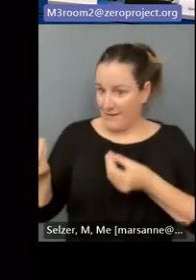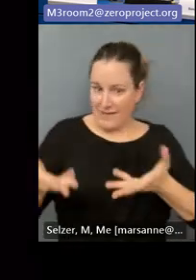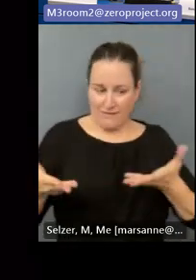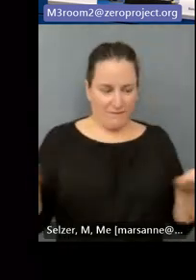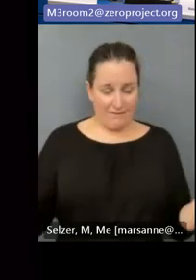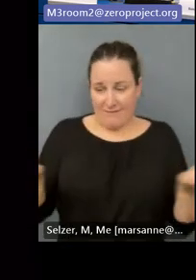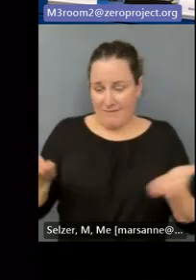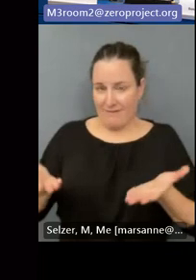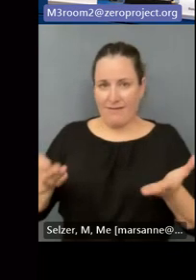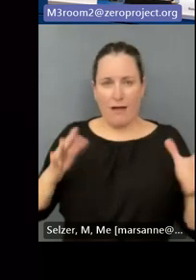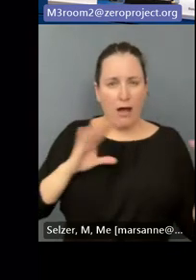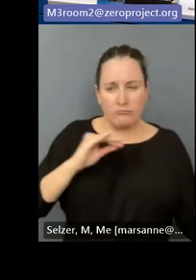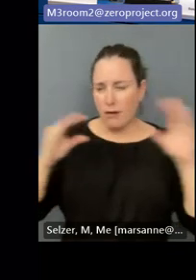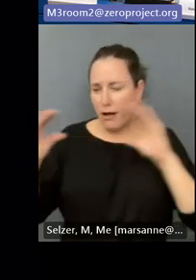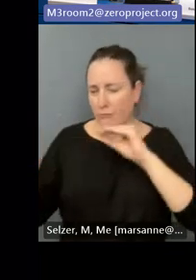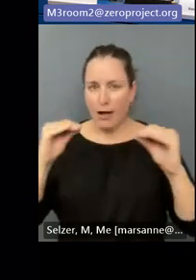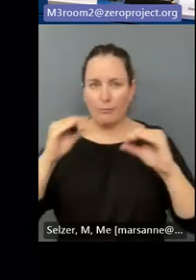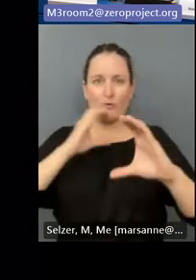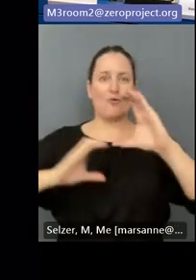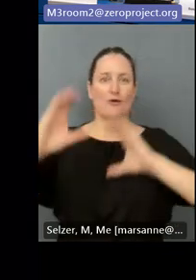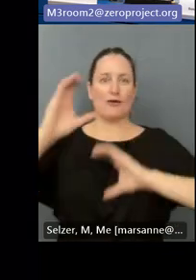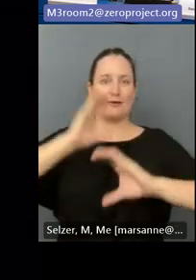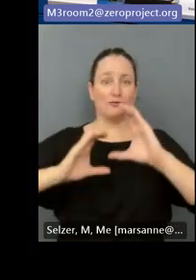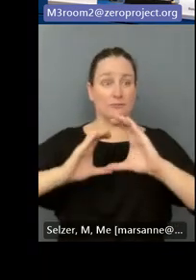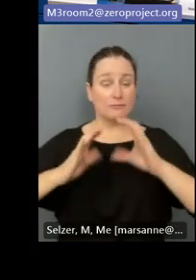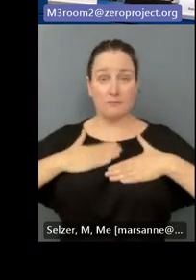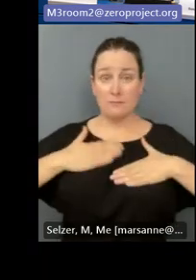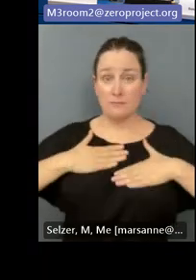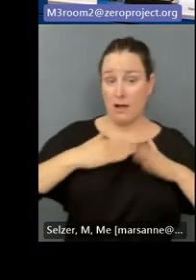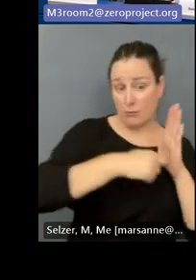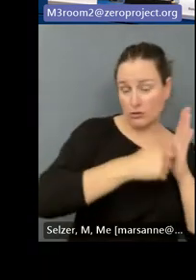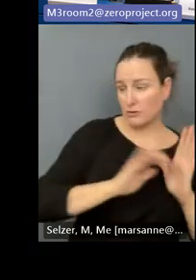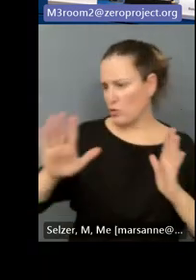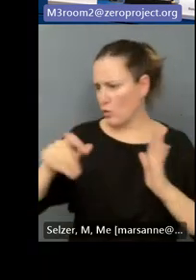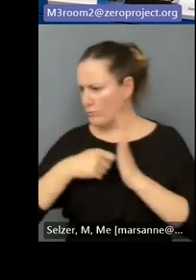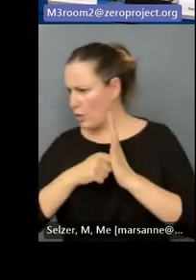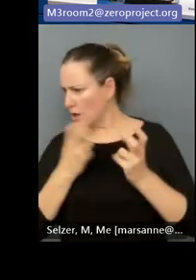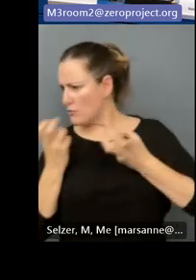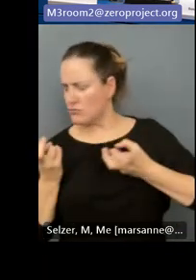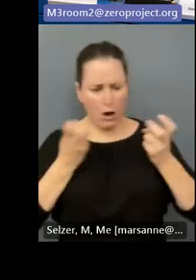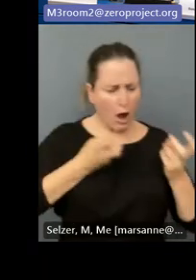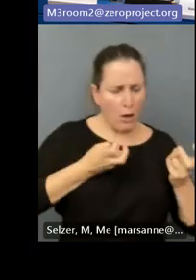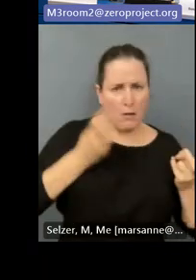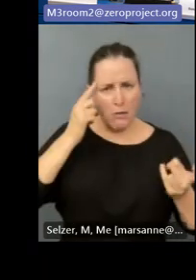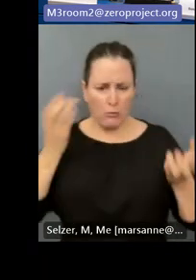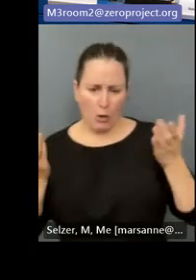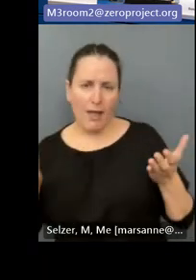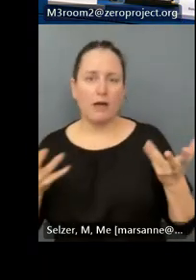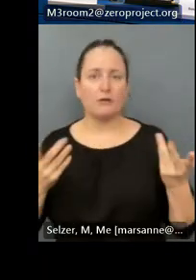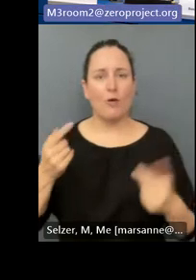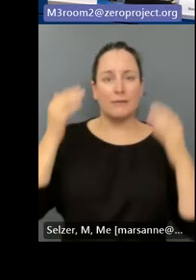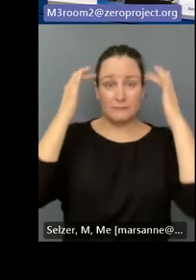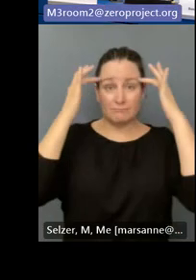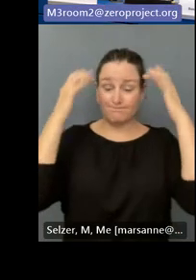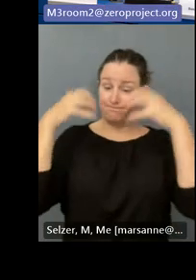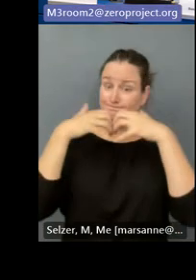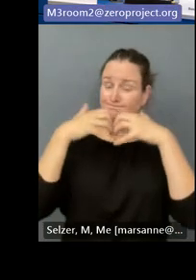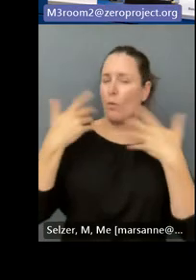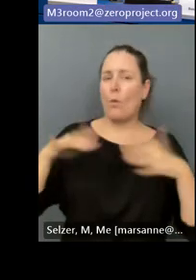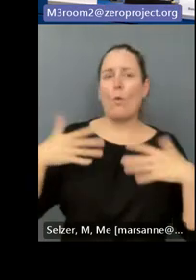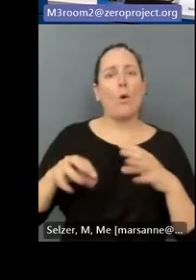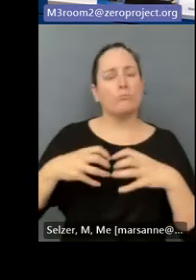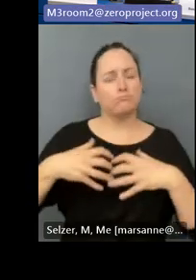impactful research projects, creating and programming robots are just some of the skills that are put to the test. What